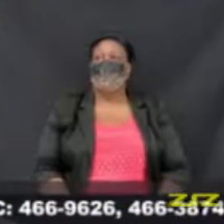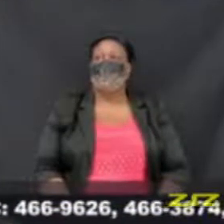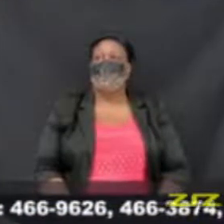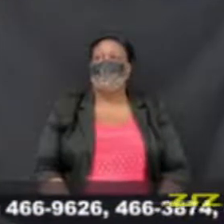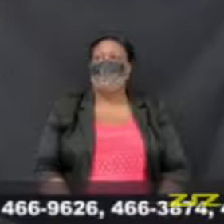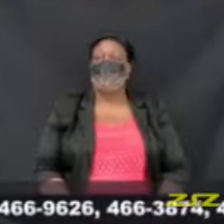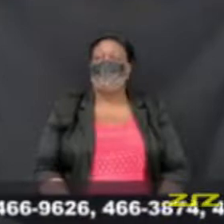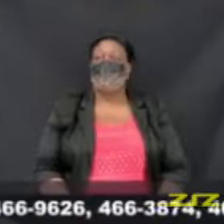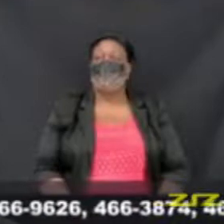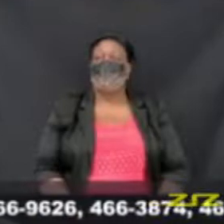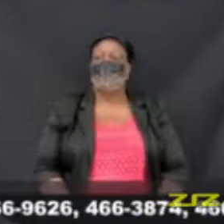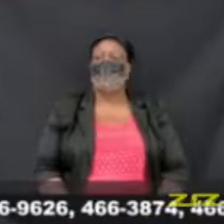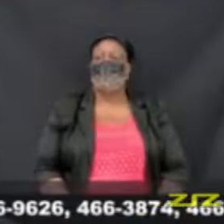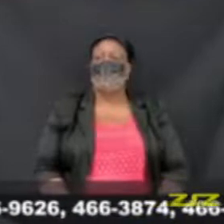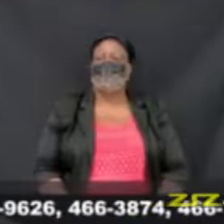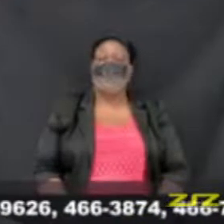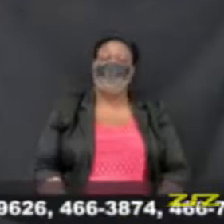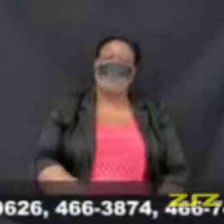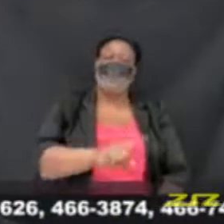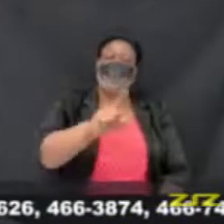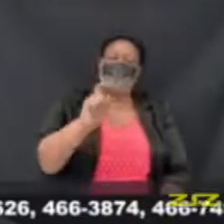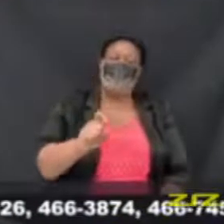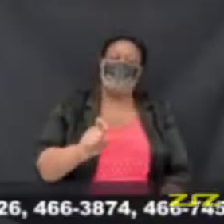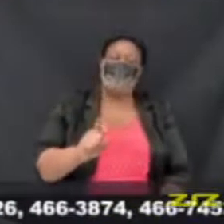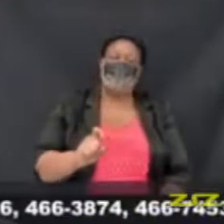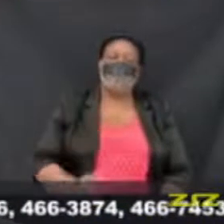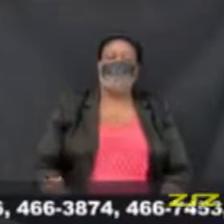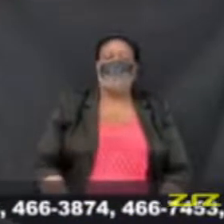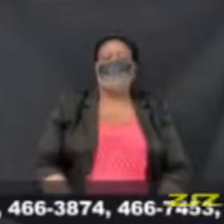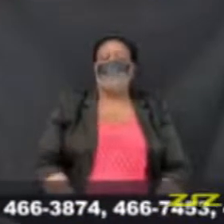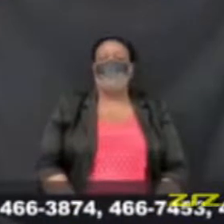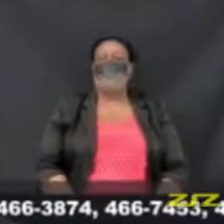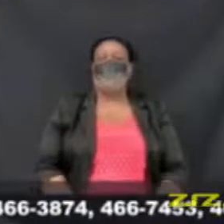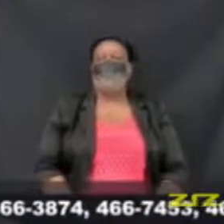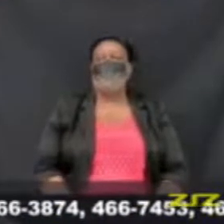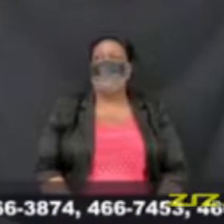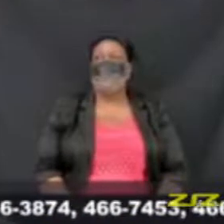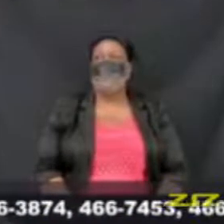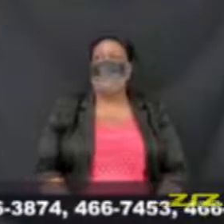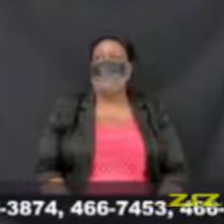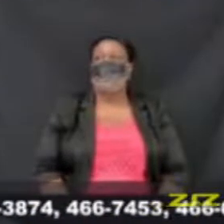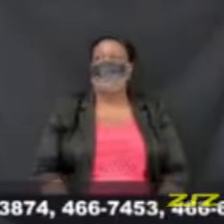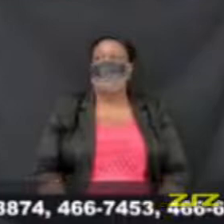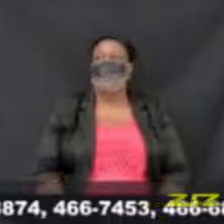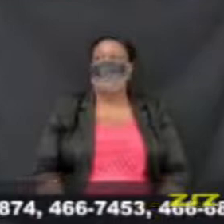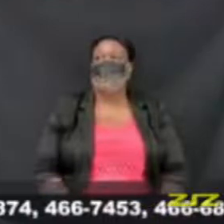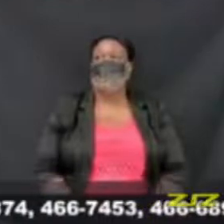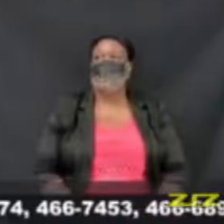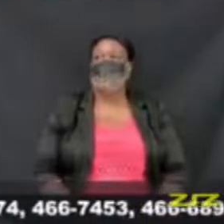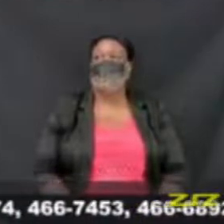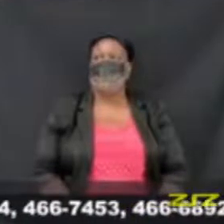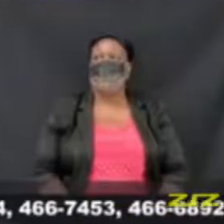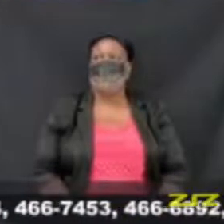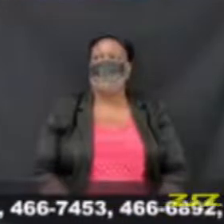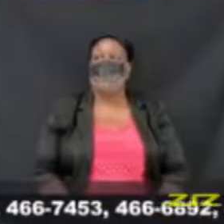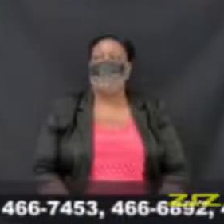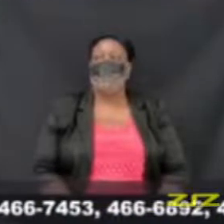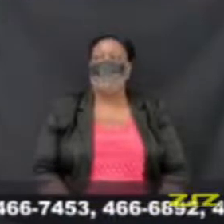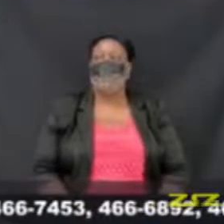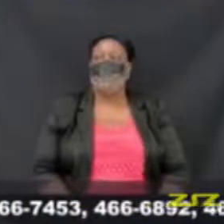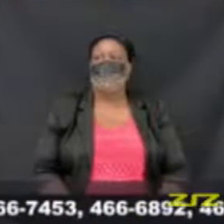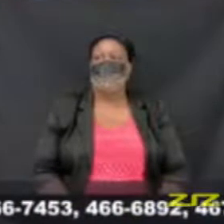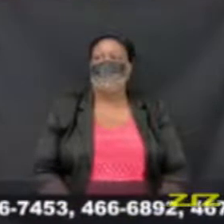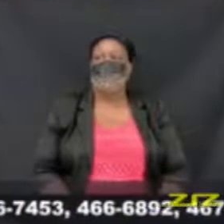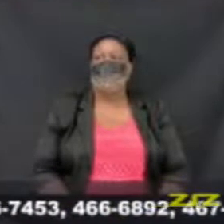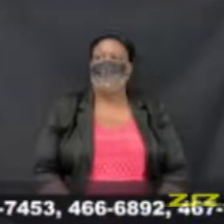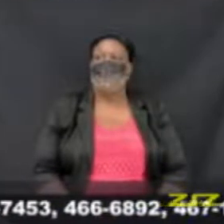booster shot? That's one question, and I'll read the next one. What has happened to herd immunity? If attendance at a show is